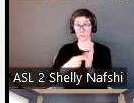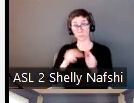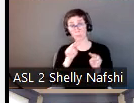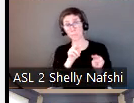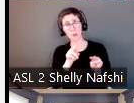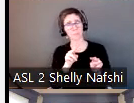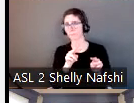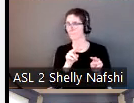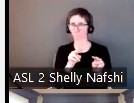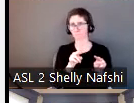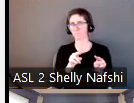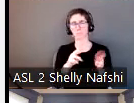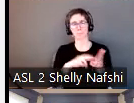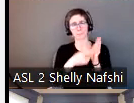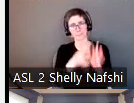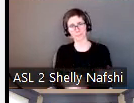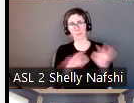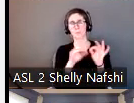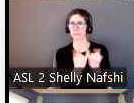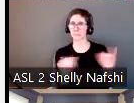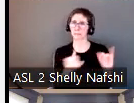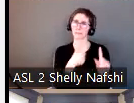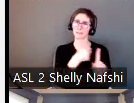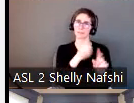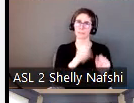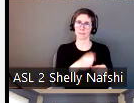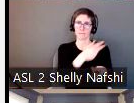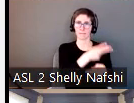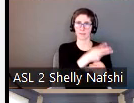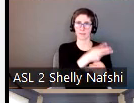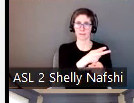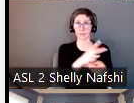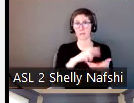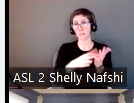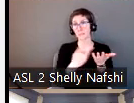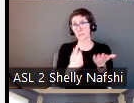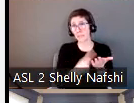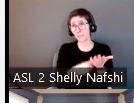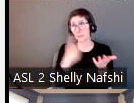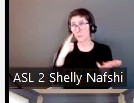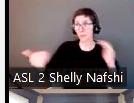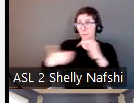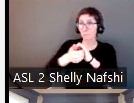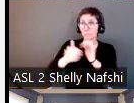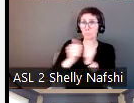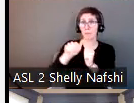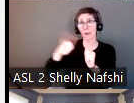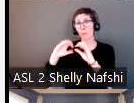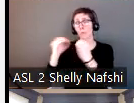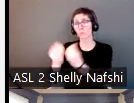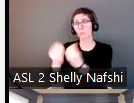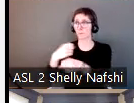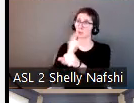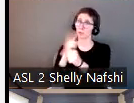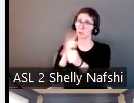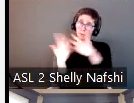that clients are going to be safe in those suites. And maybe that's, you know, working with other organizations to ensure that they will be safe in